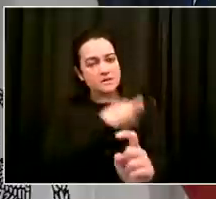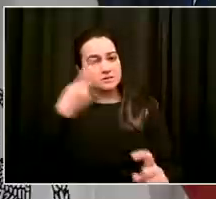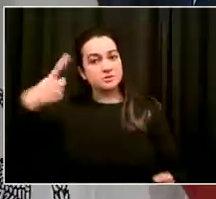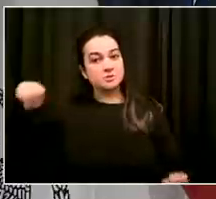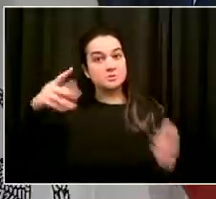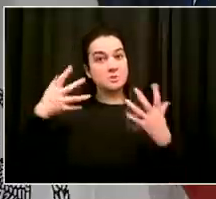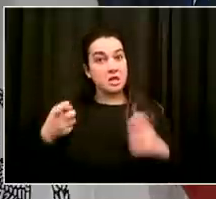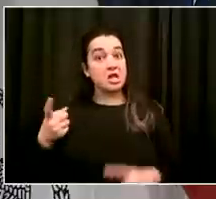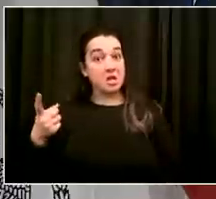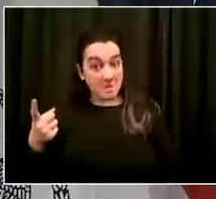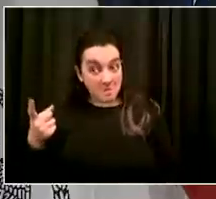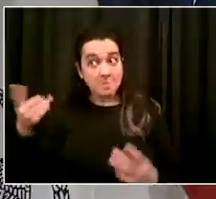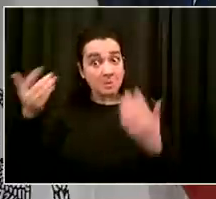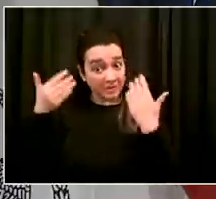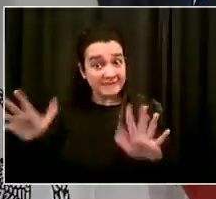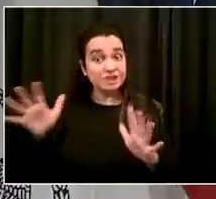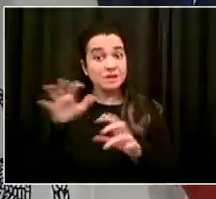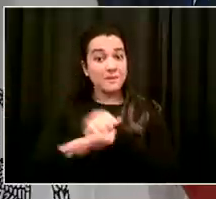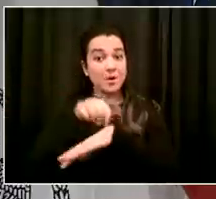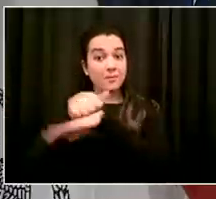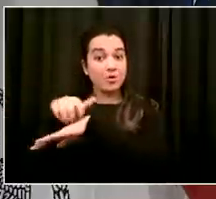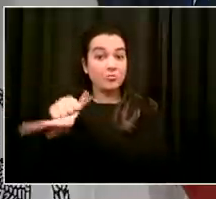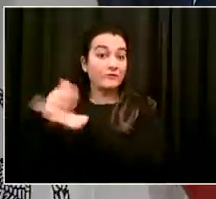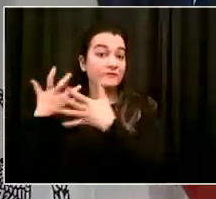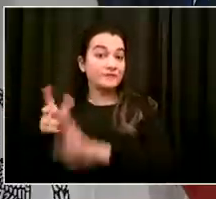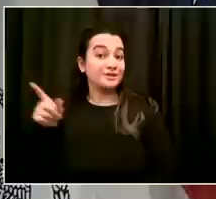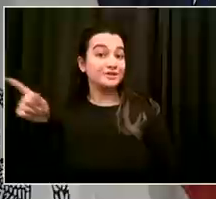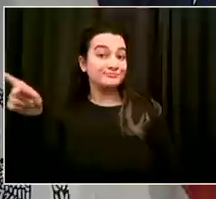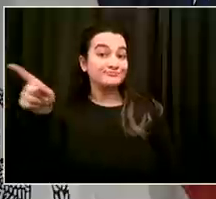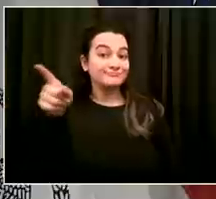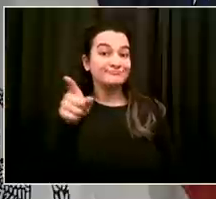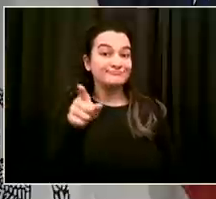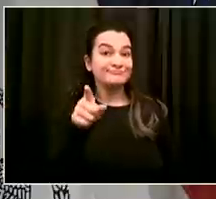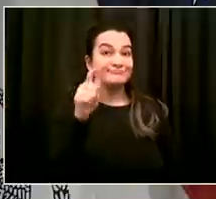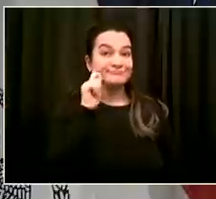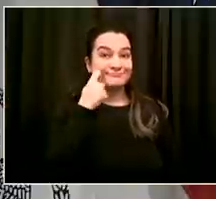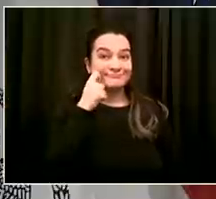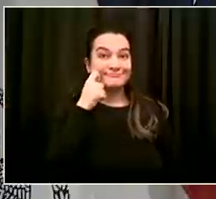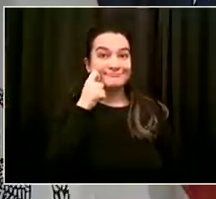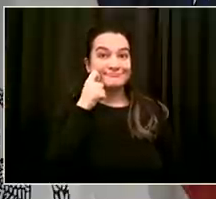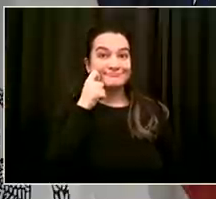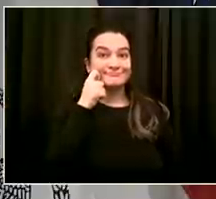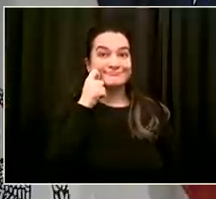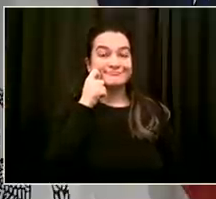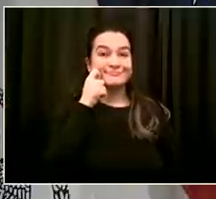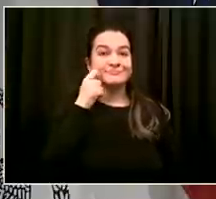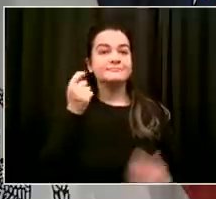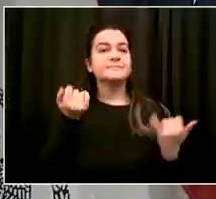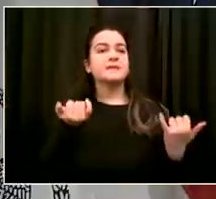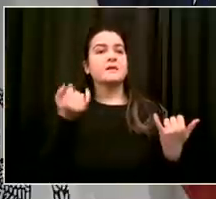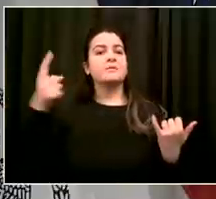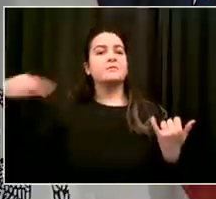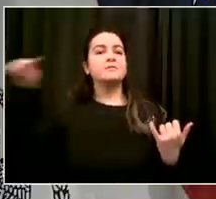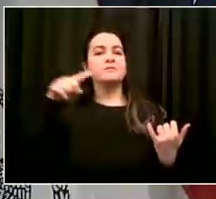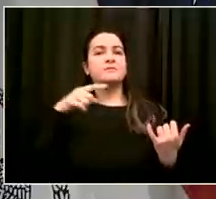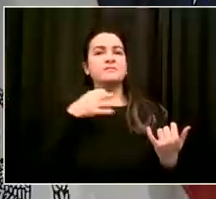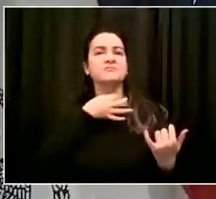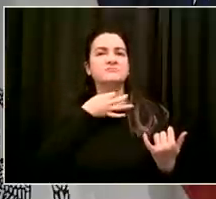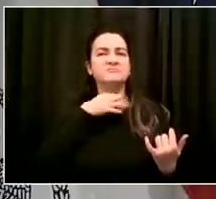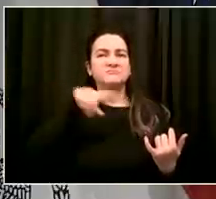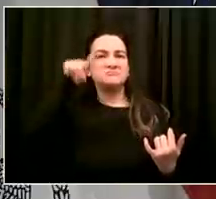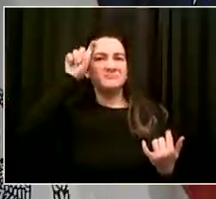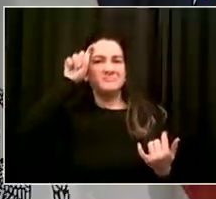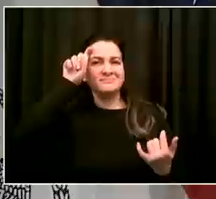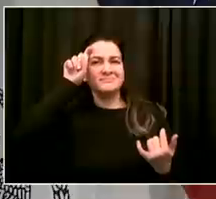DOE tracking how many educators or the percent of educators getting vaccinated? And is